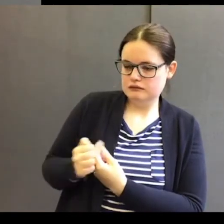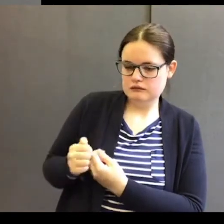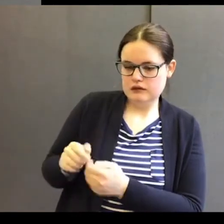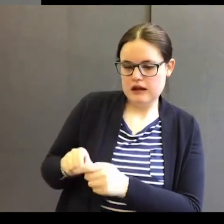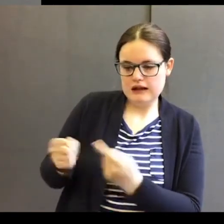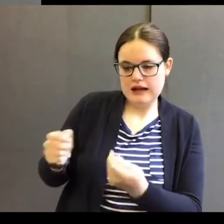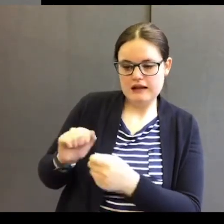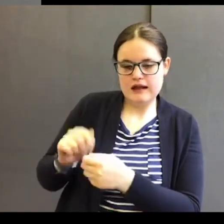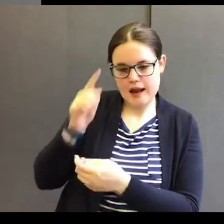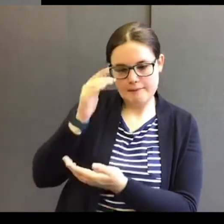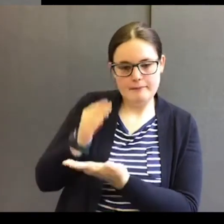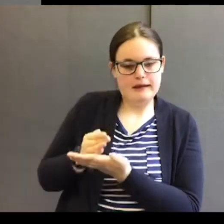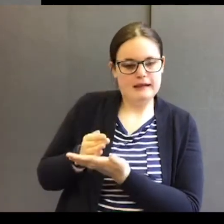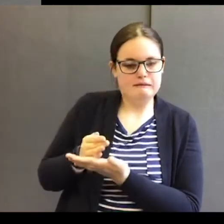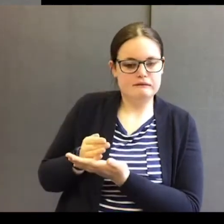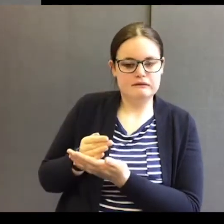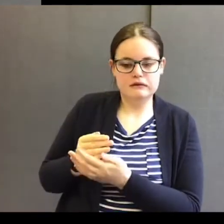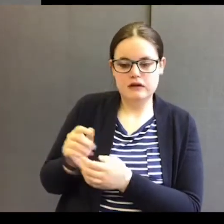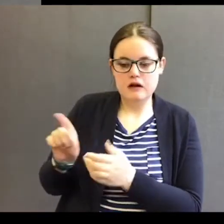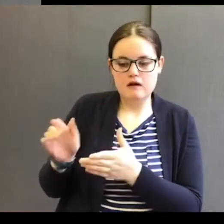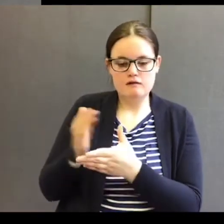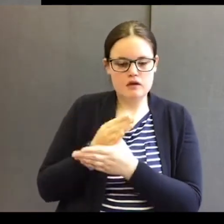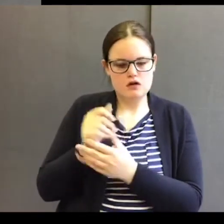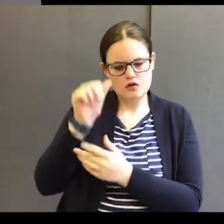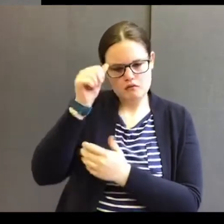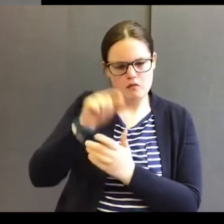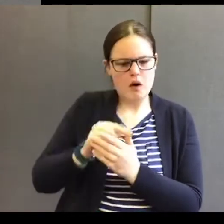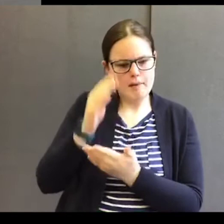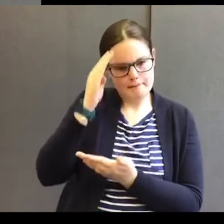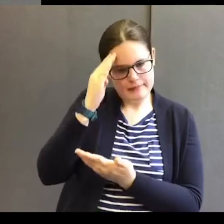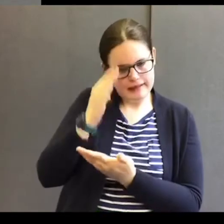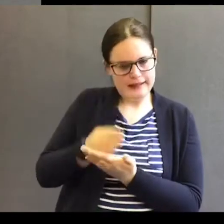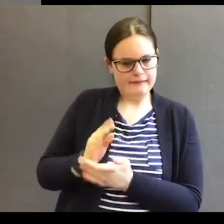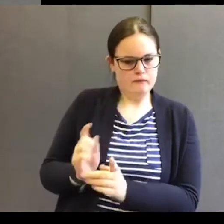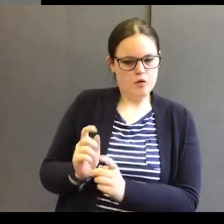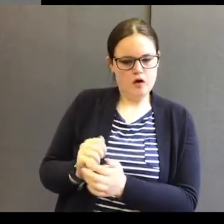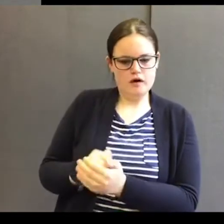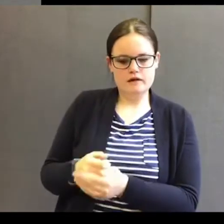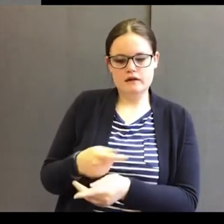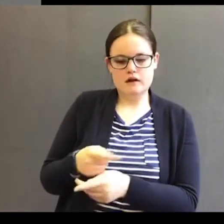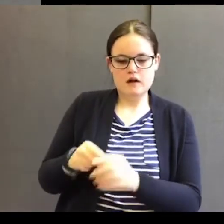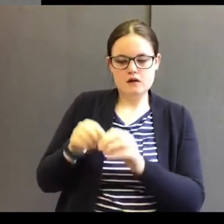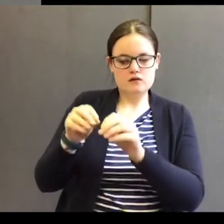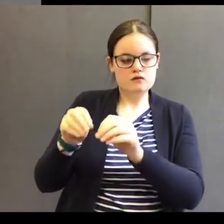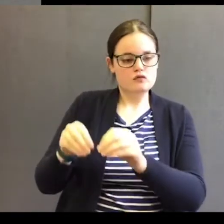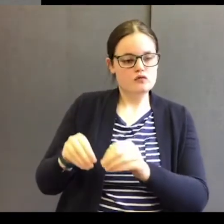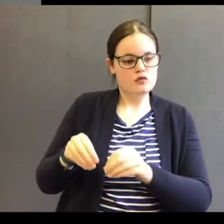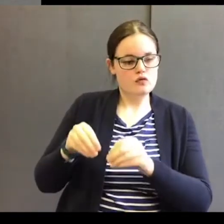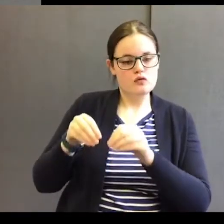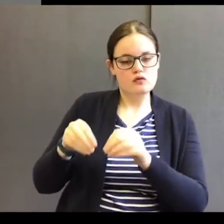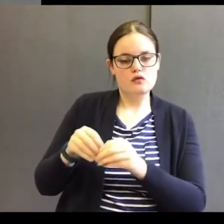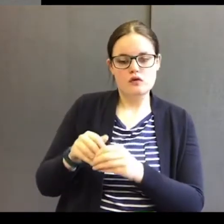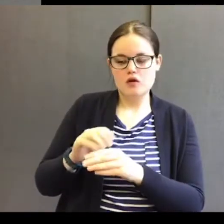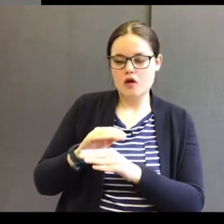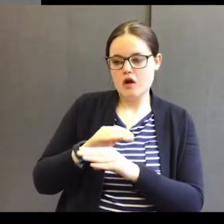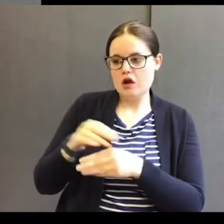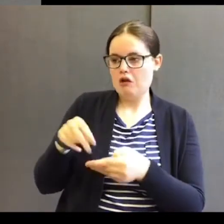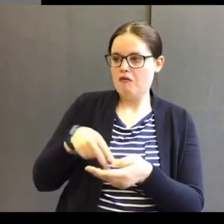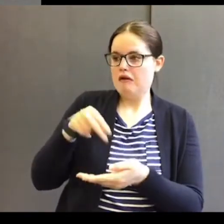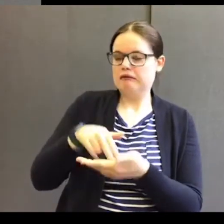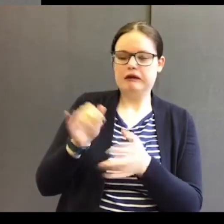they believed. The first thing that we know about what they believed was they taught there was